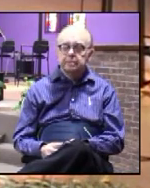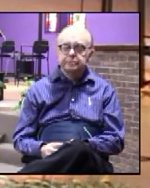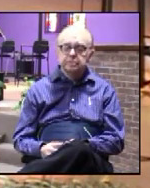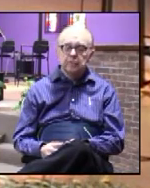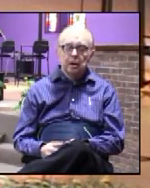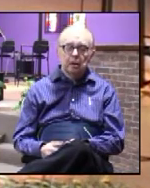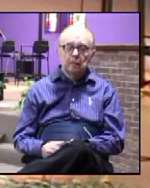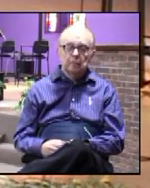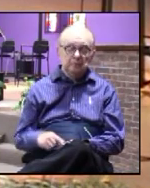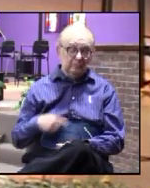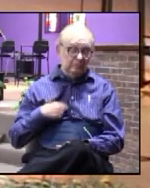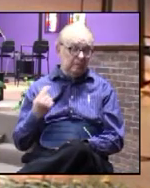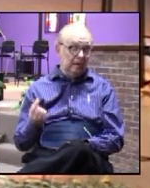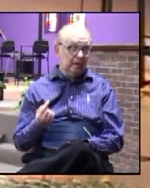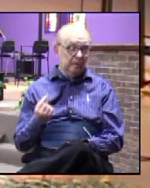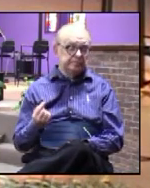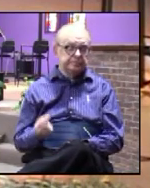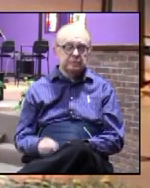by myself.